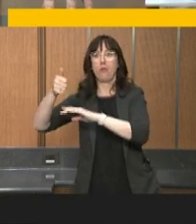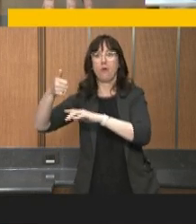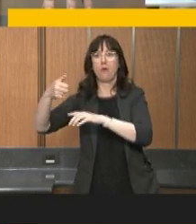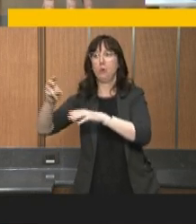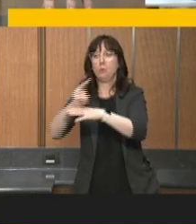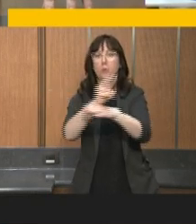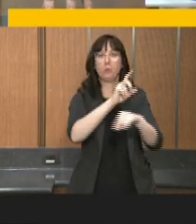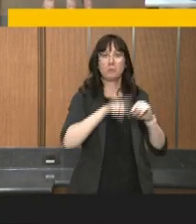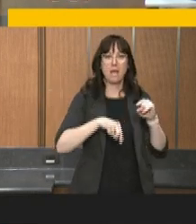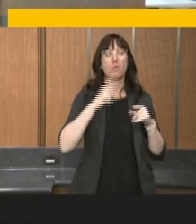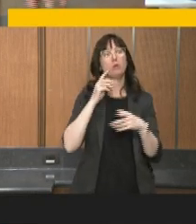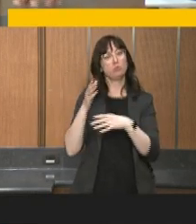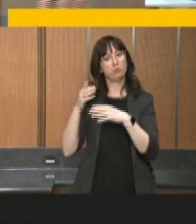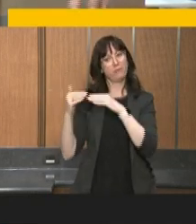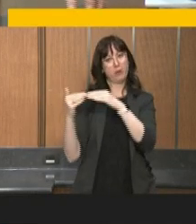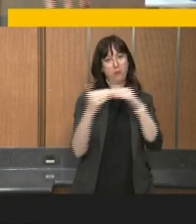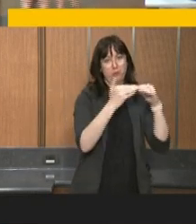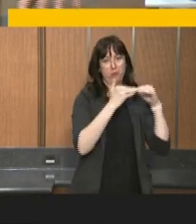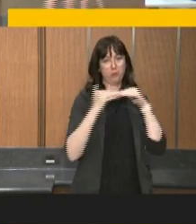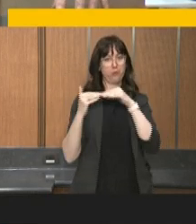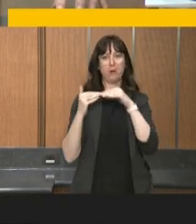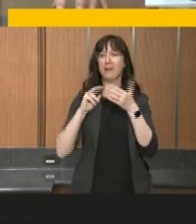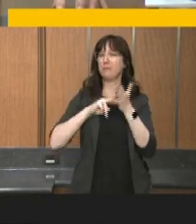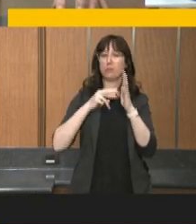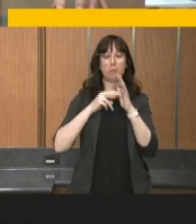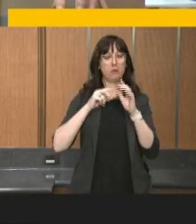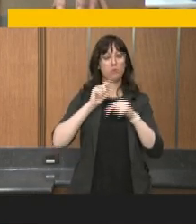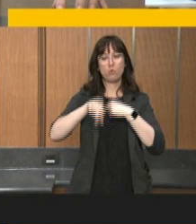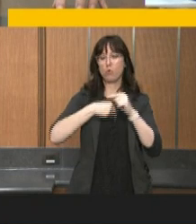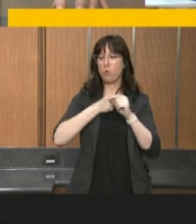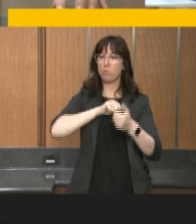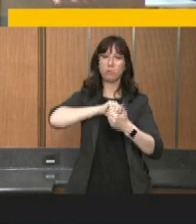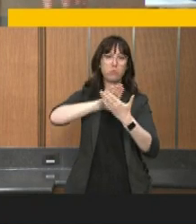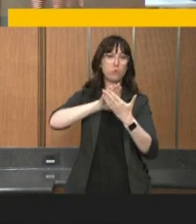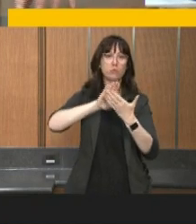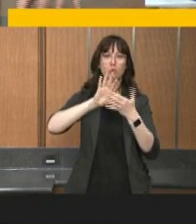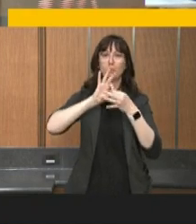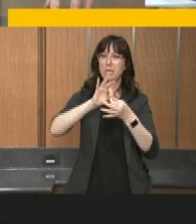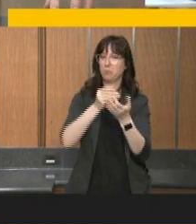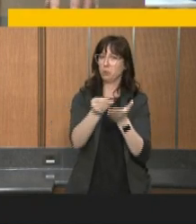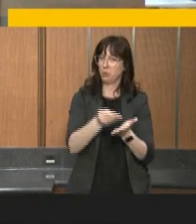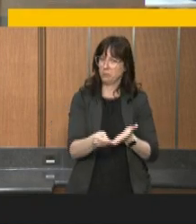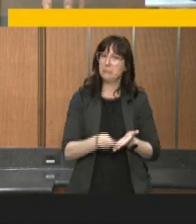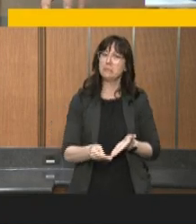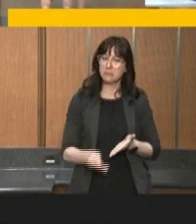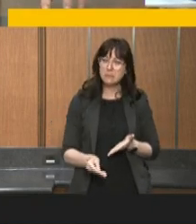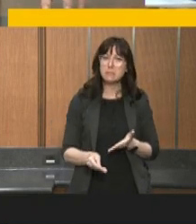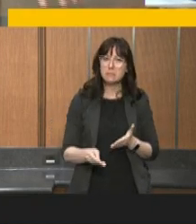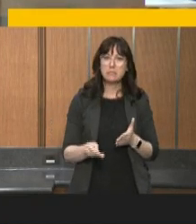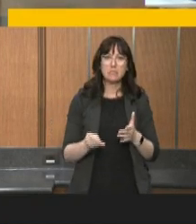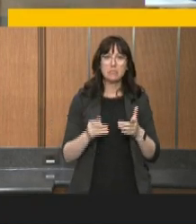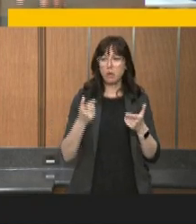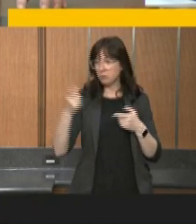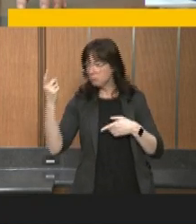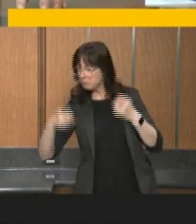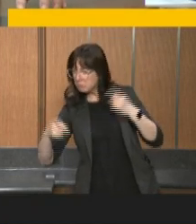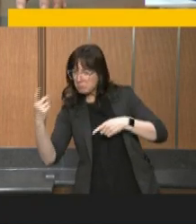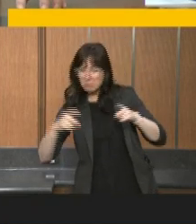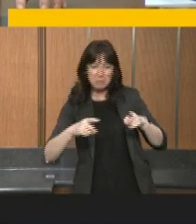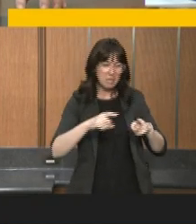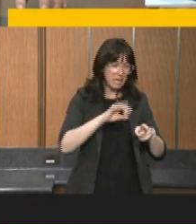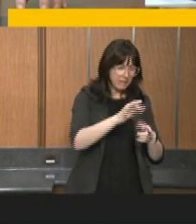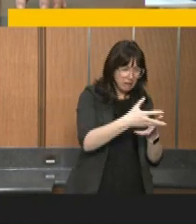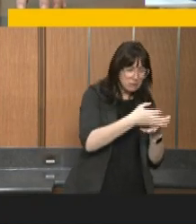to get what they need. So this is a global effort that is happening on procurement and on trying to coordinate what countries will need when they are seeing the